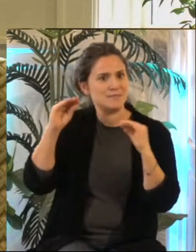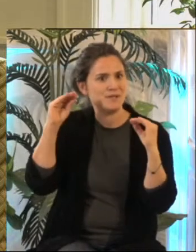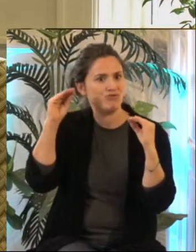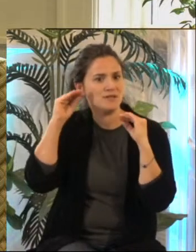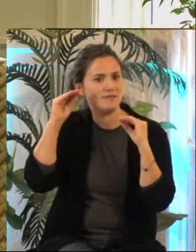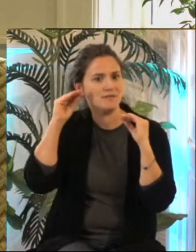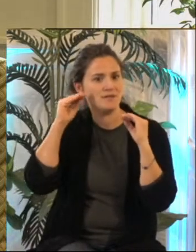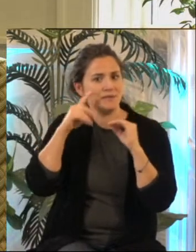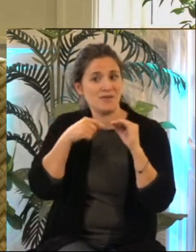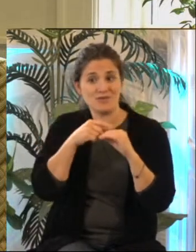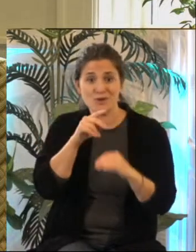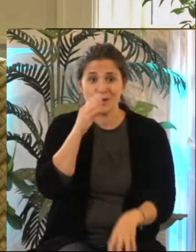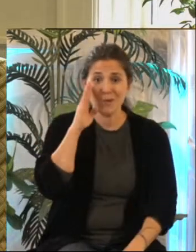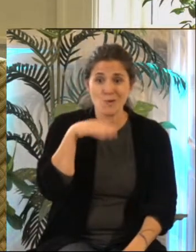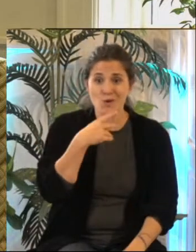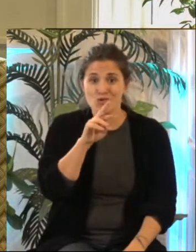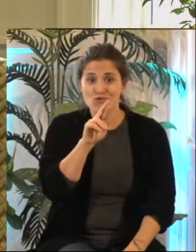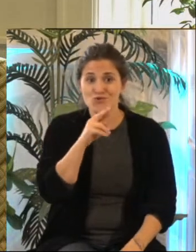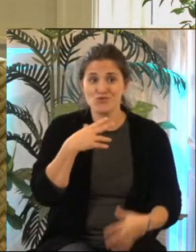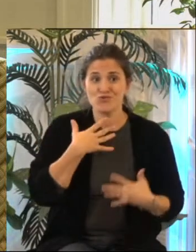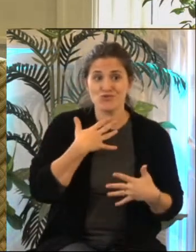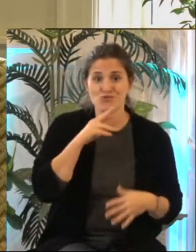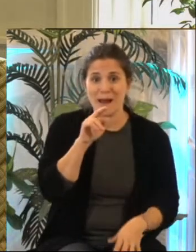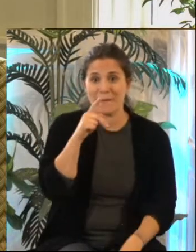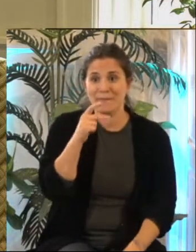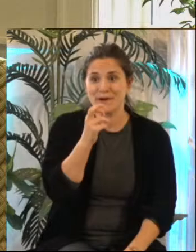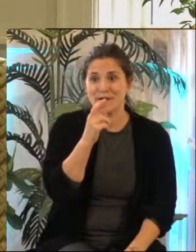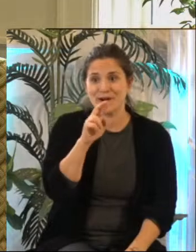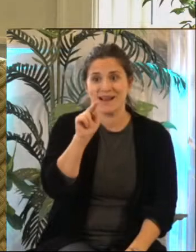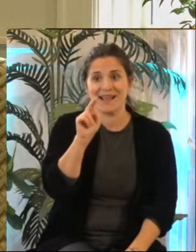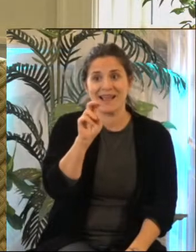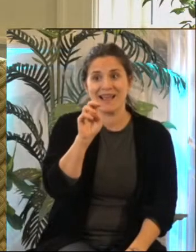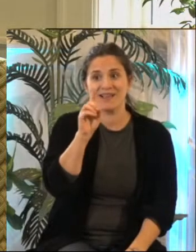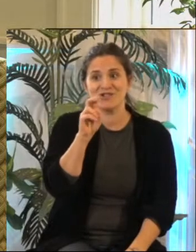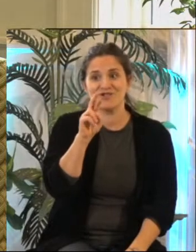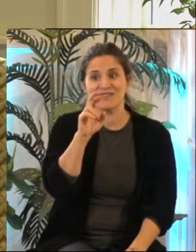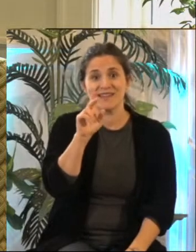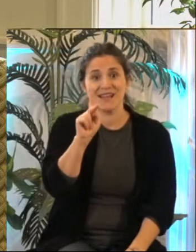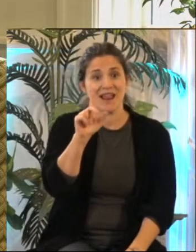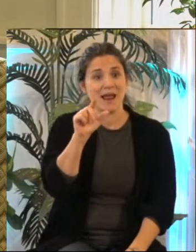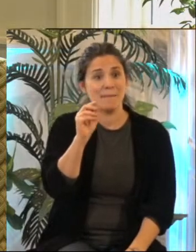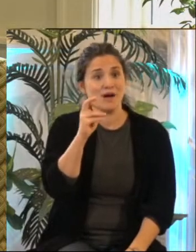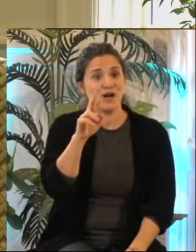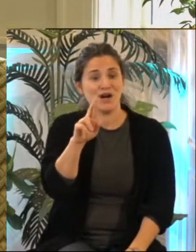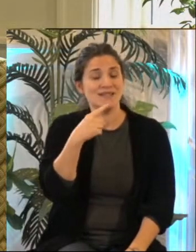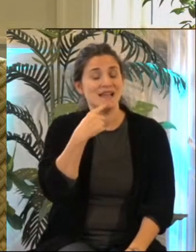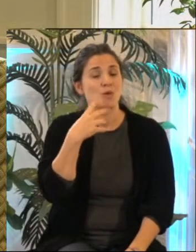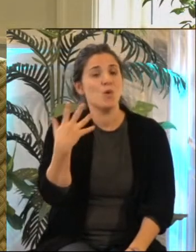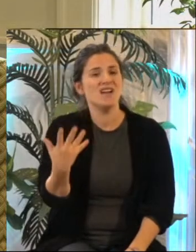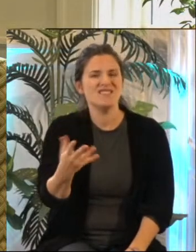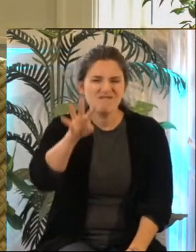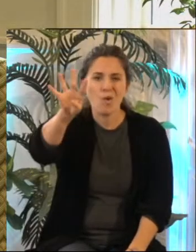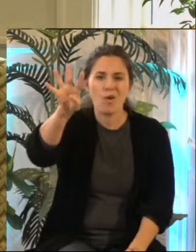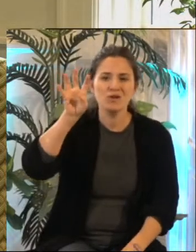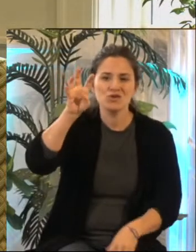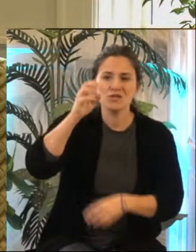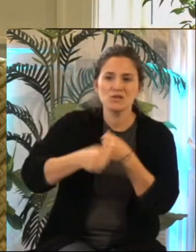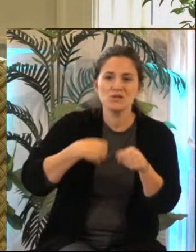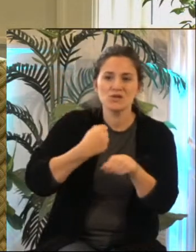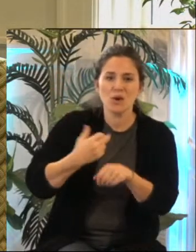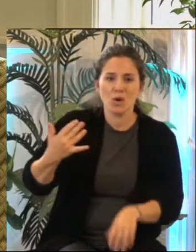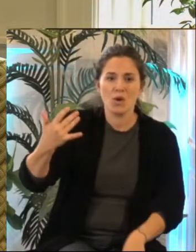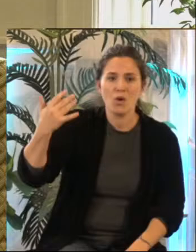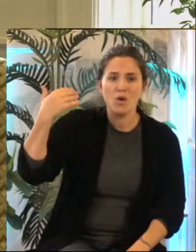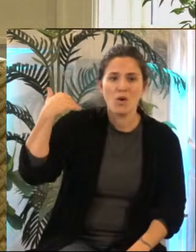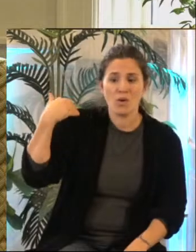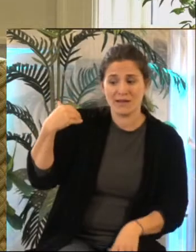going to hear a little later today at the Super Bowl halftime, he said, 400 years ago, as slaves, we